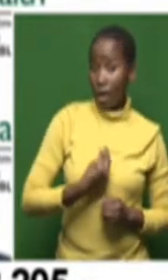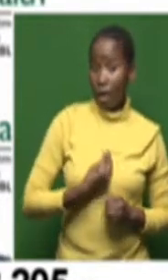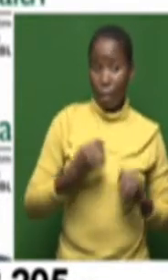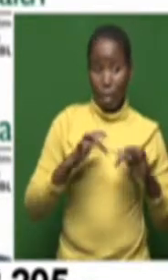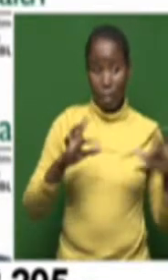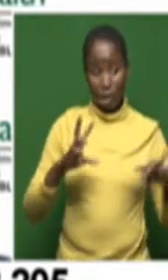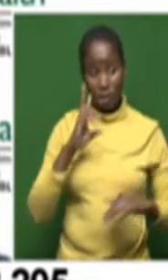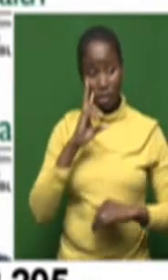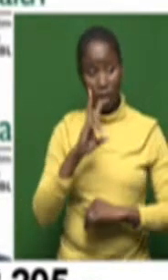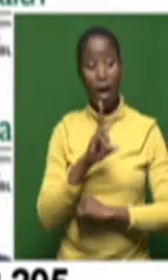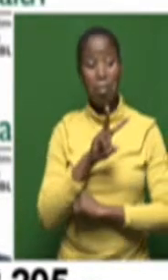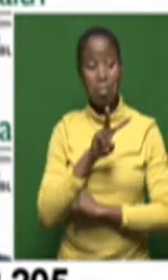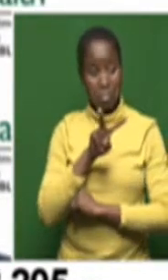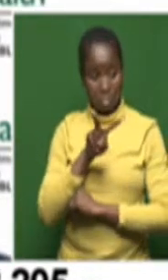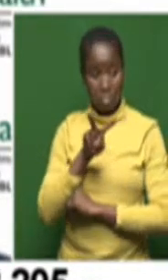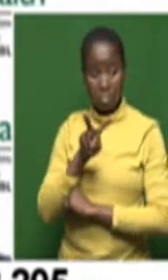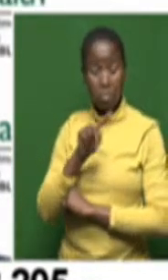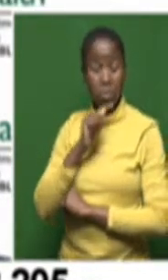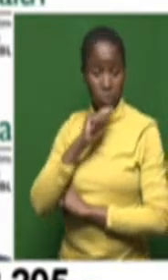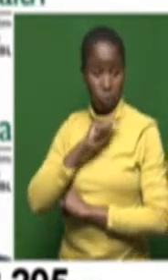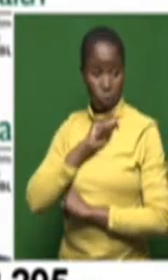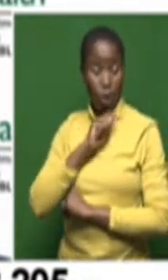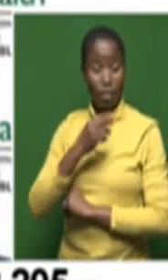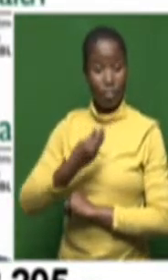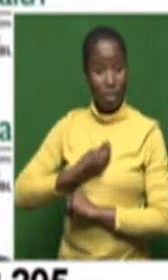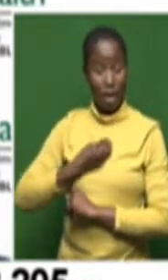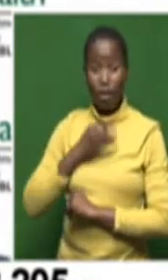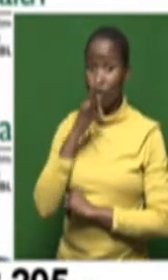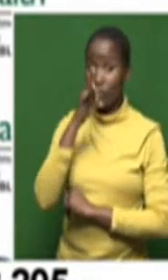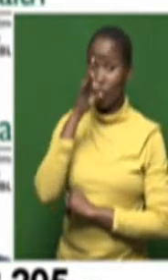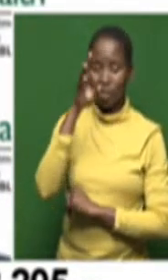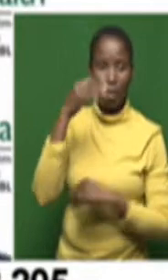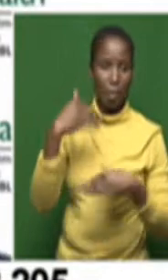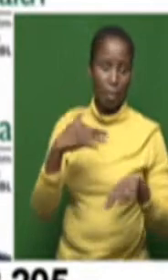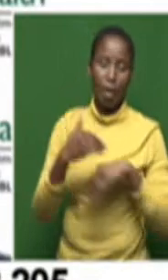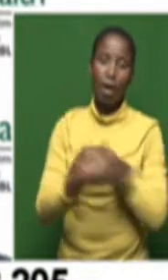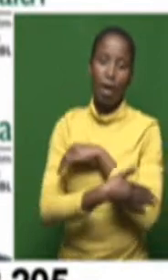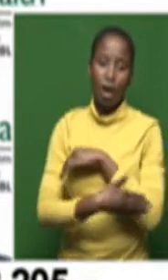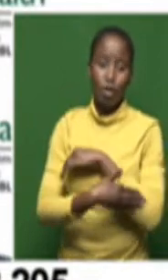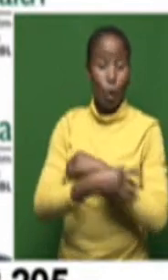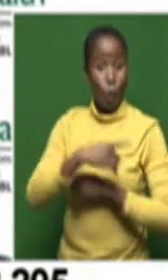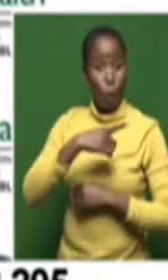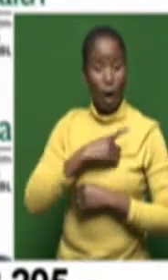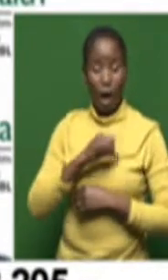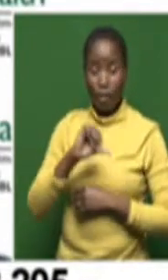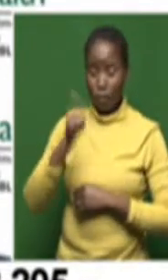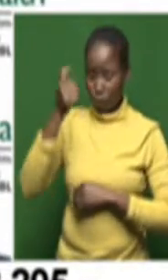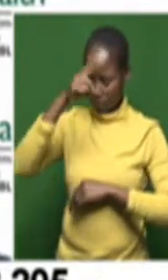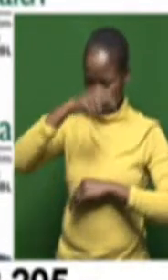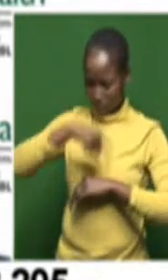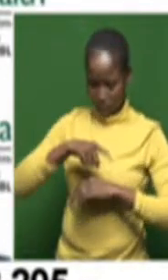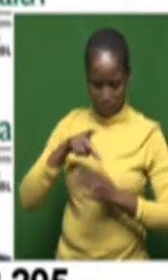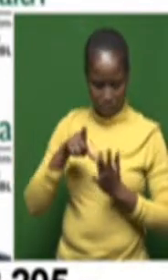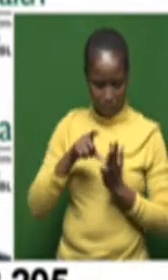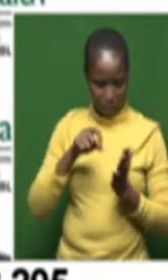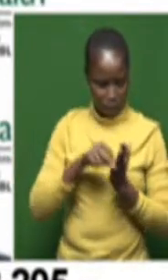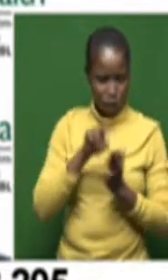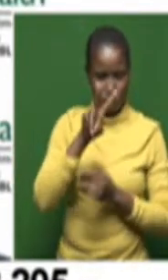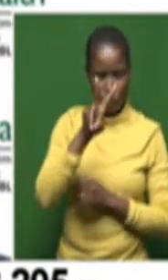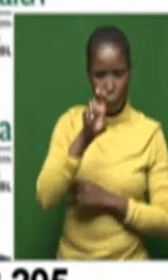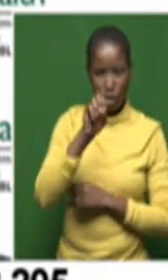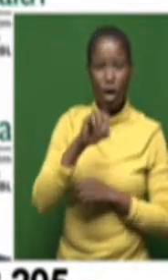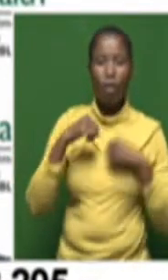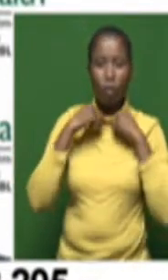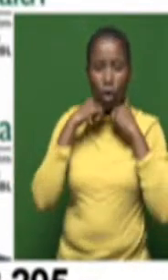who are indeed the future of our country, has been quite overwhelming. On the first day, on the 20th of August, we